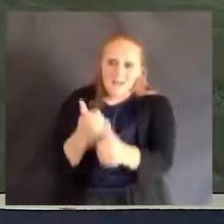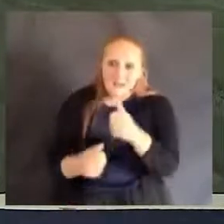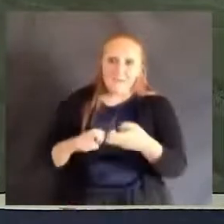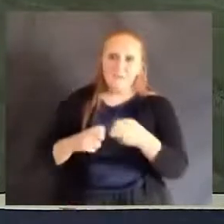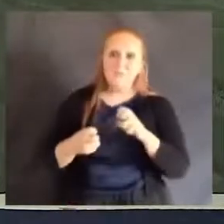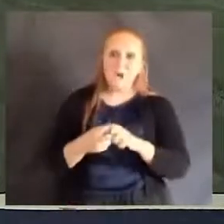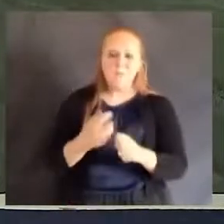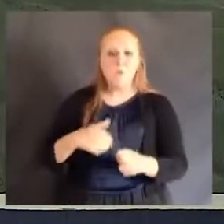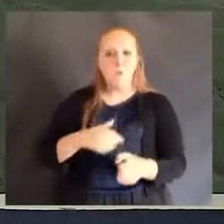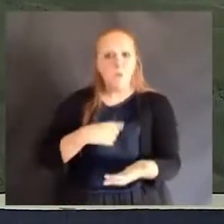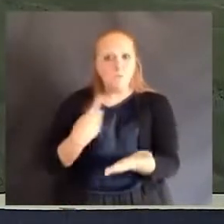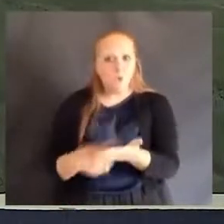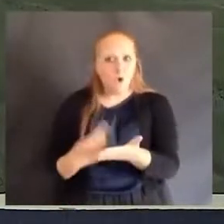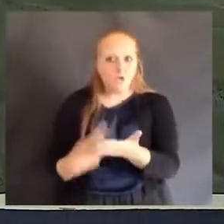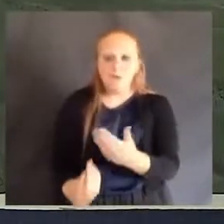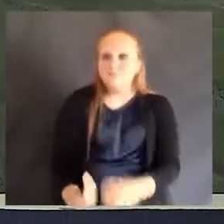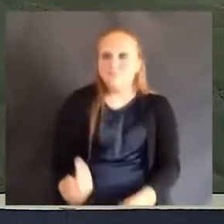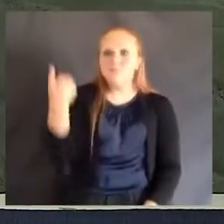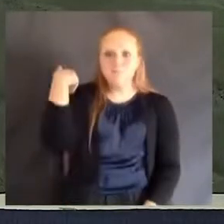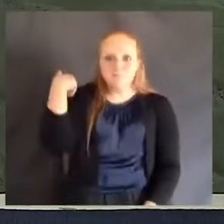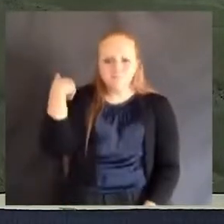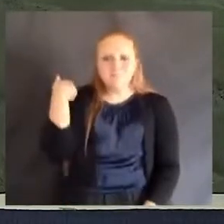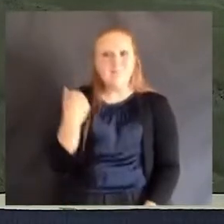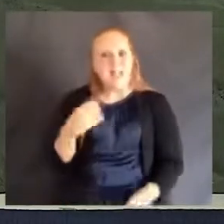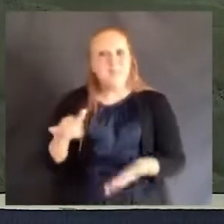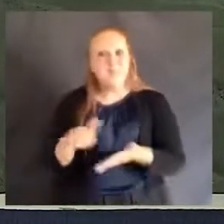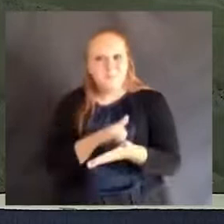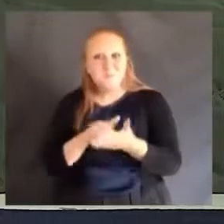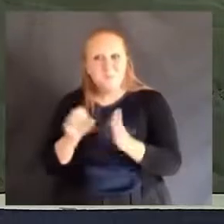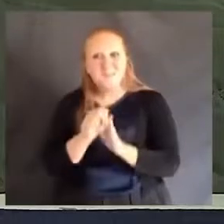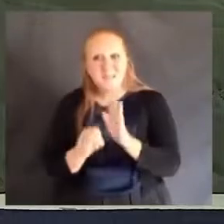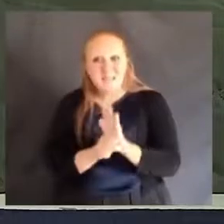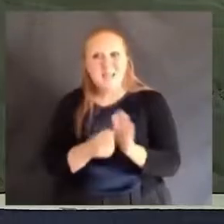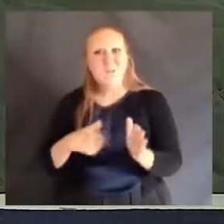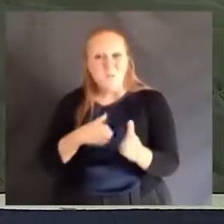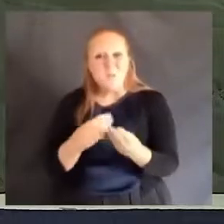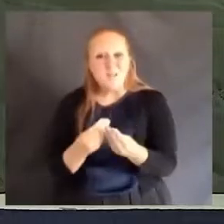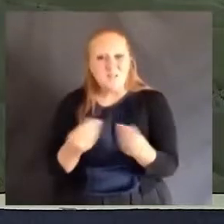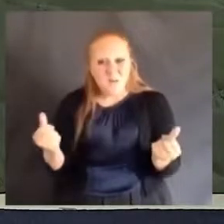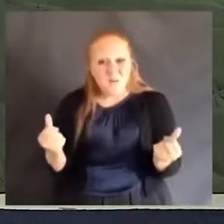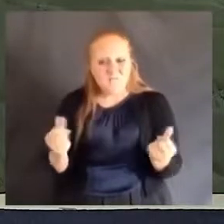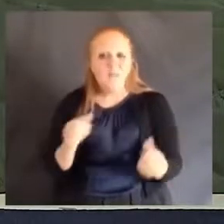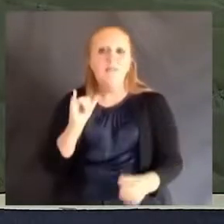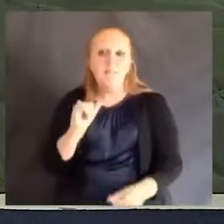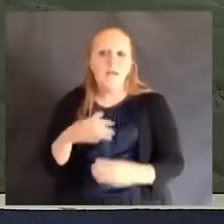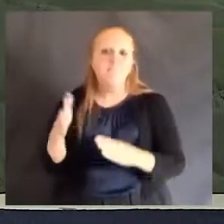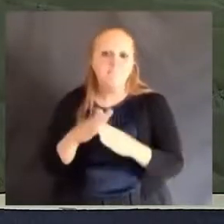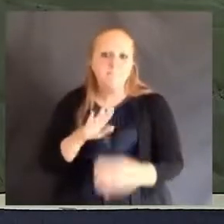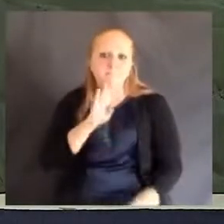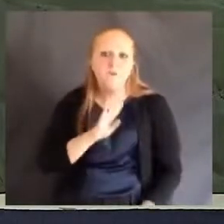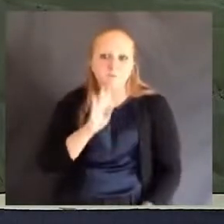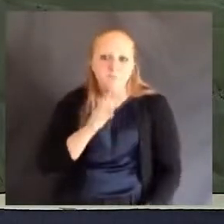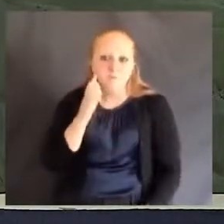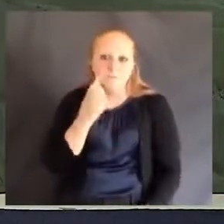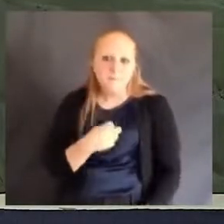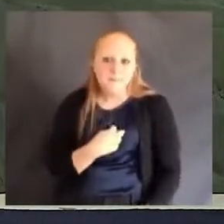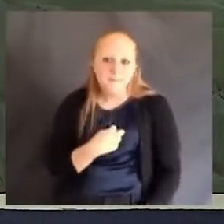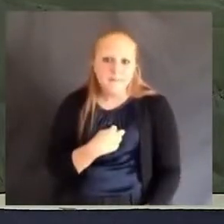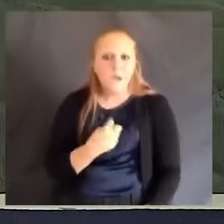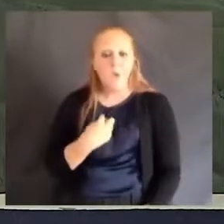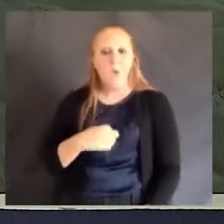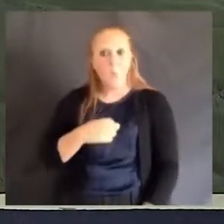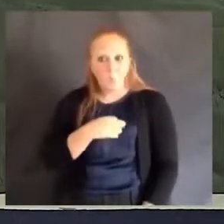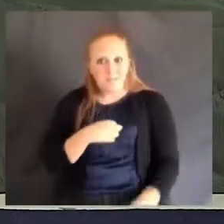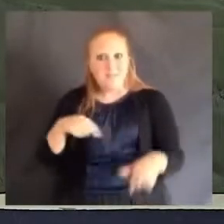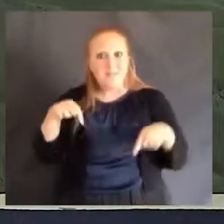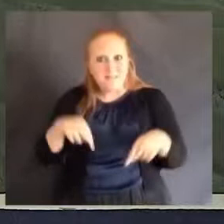for in New York. That's what's frustrating. We solved for them. No, you didn't. Yes, we did. It's in